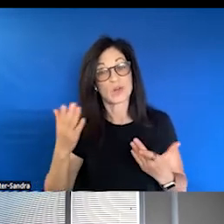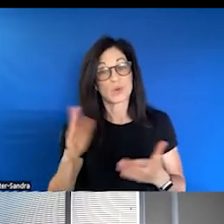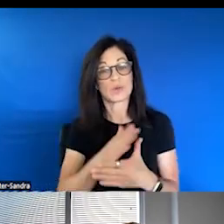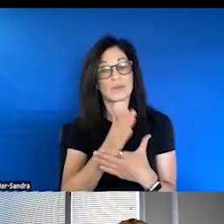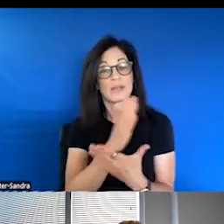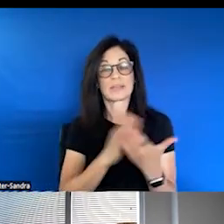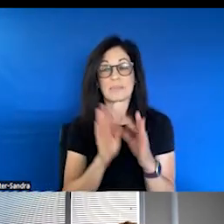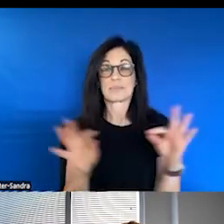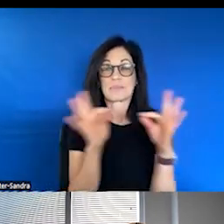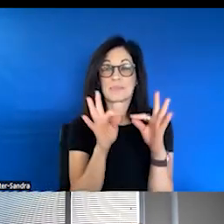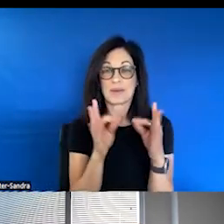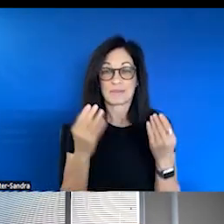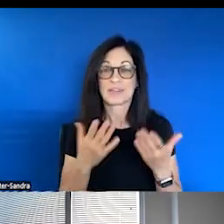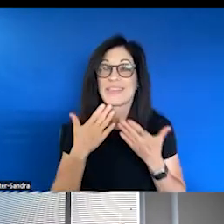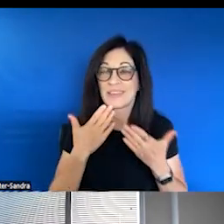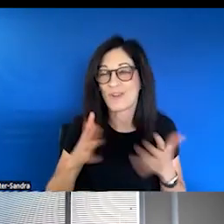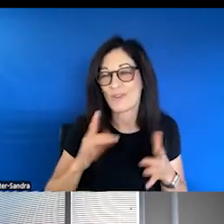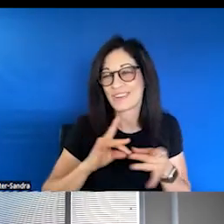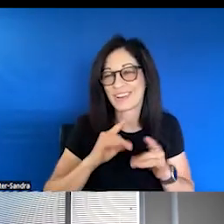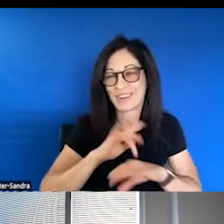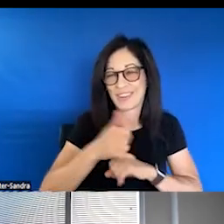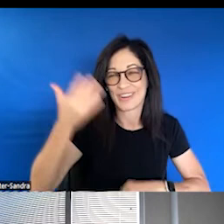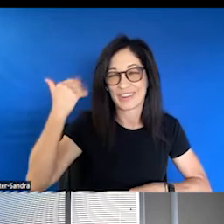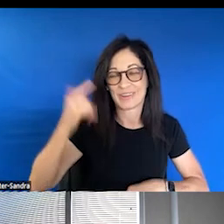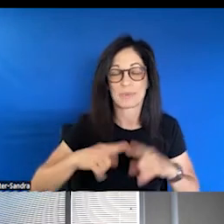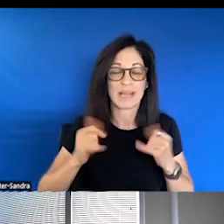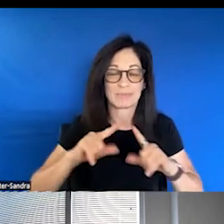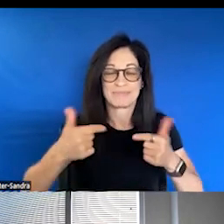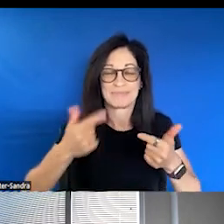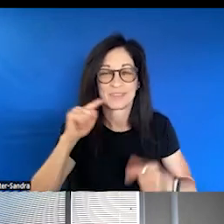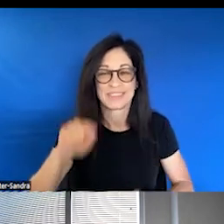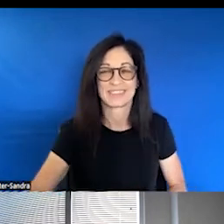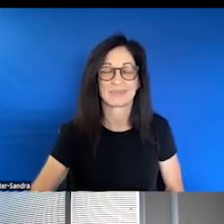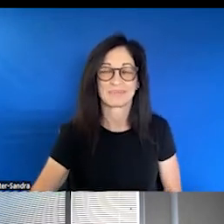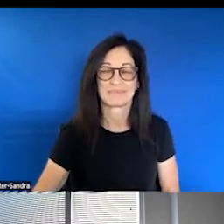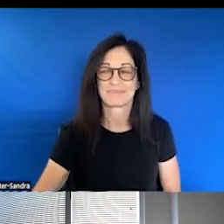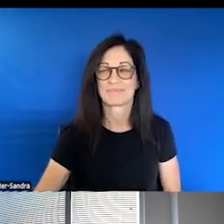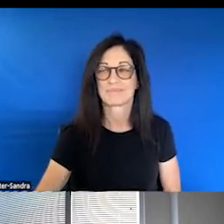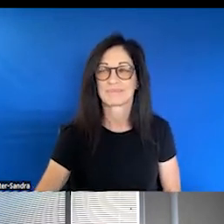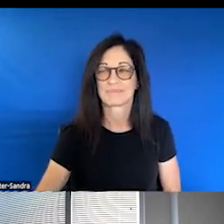insight, and thank you for already chiming in earlier, but I'll turn it to you for this update.